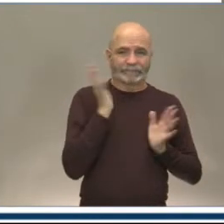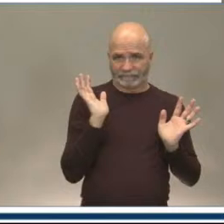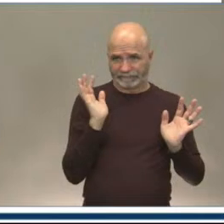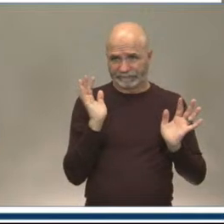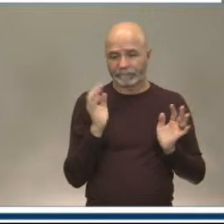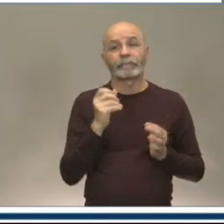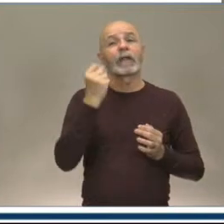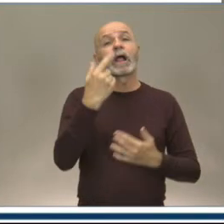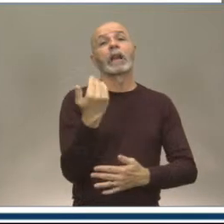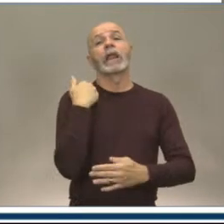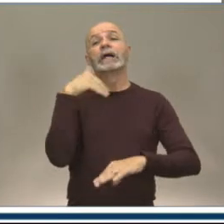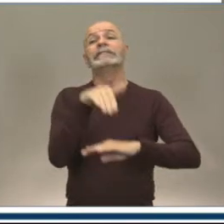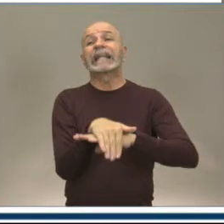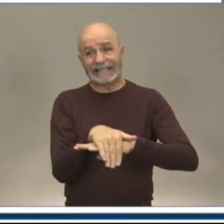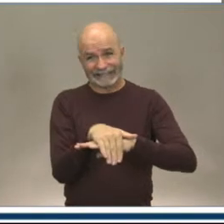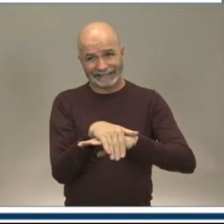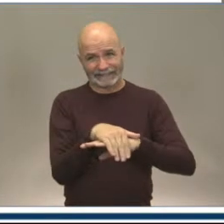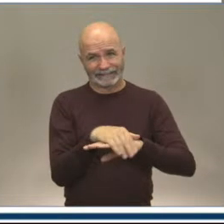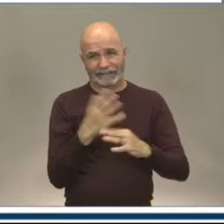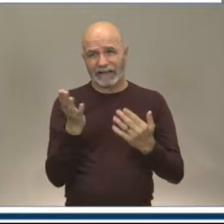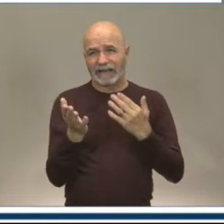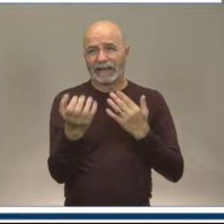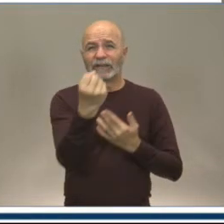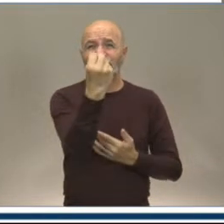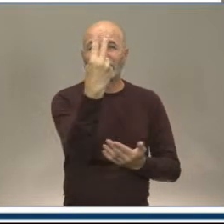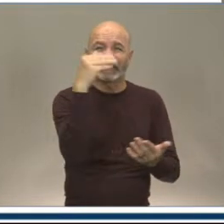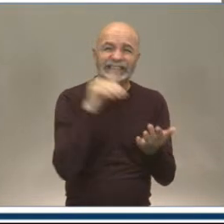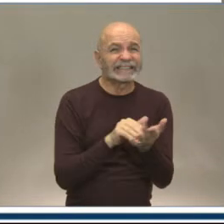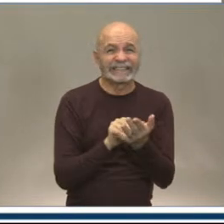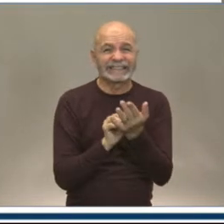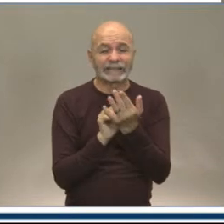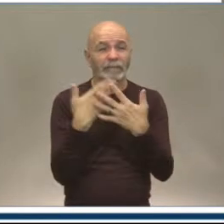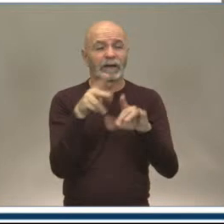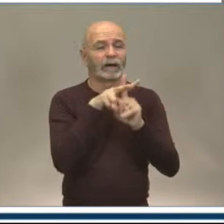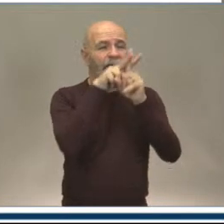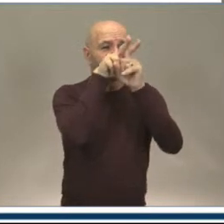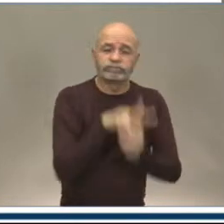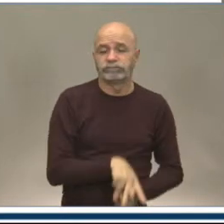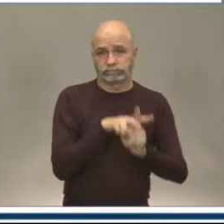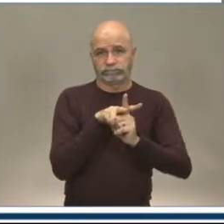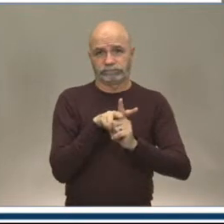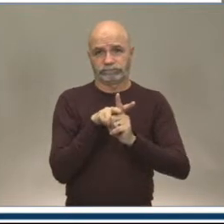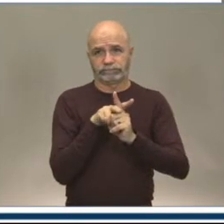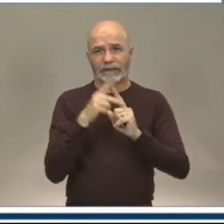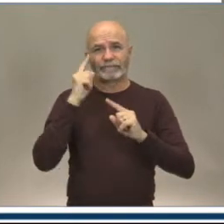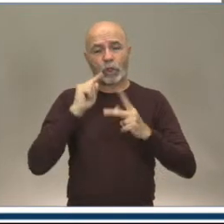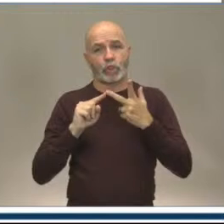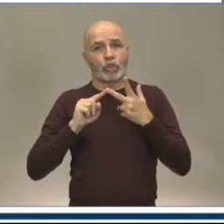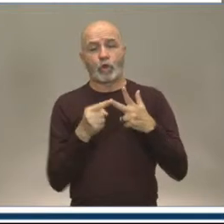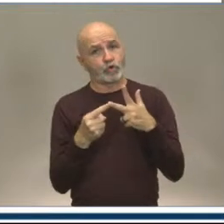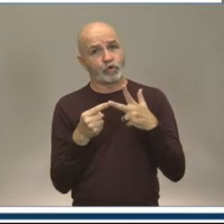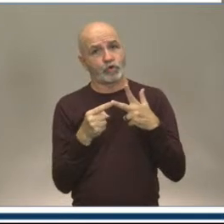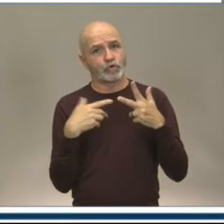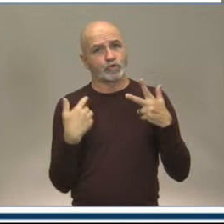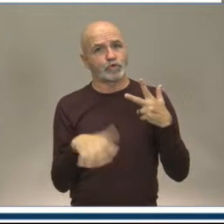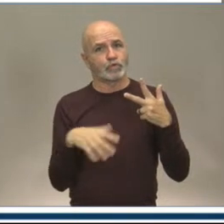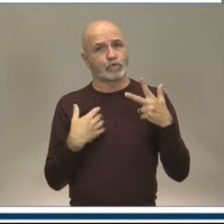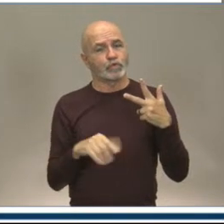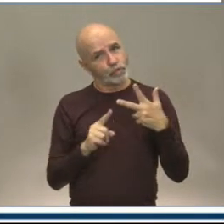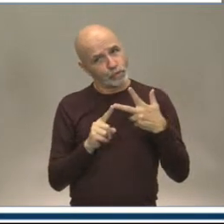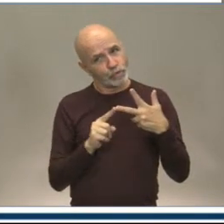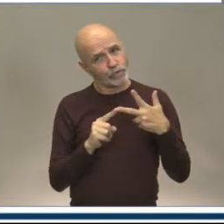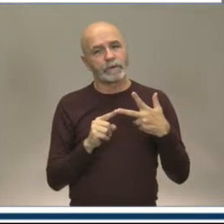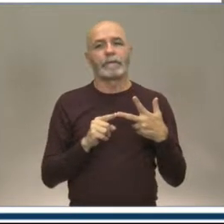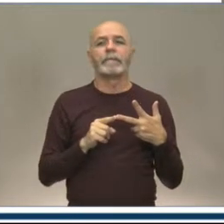already had 12,000 people book their third doses. A reminder to people